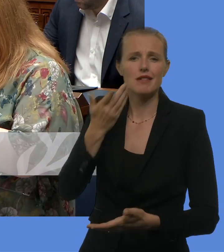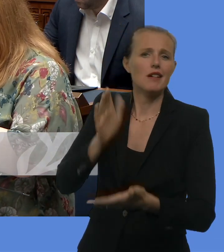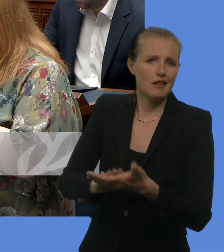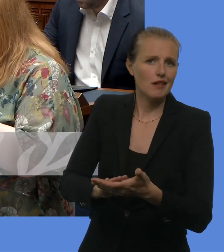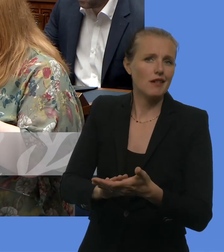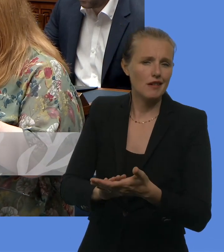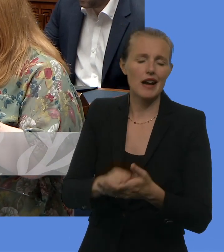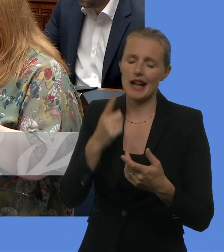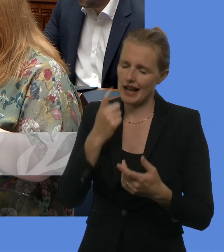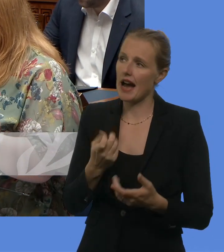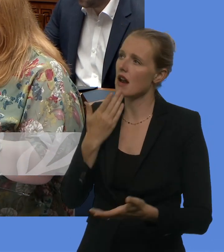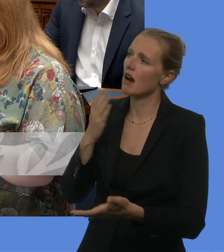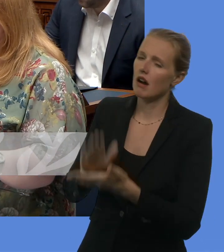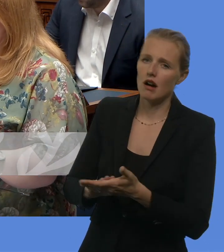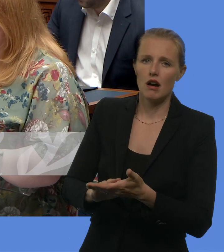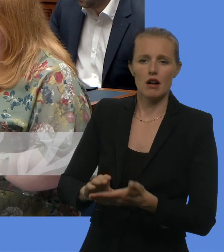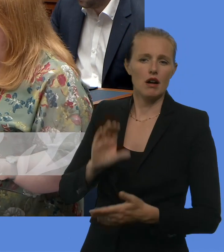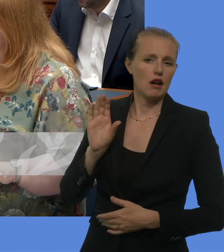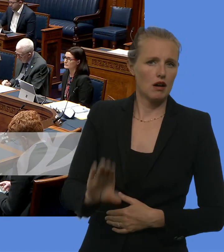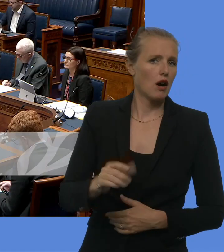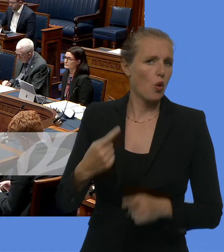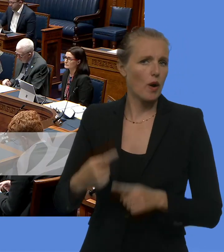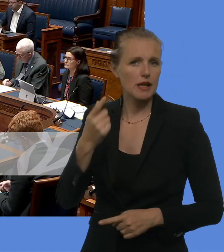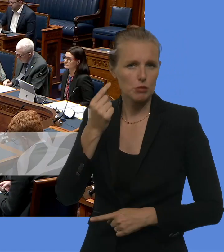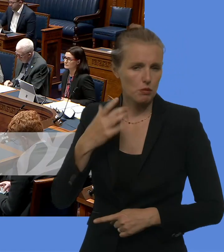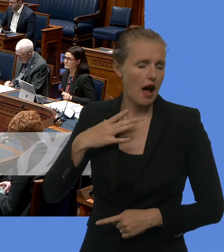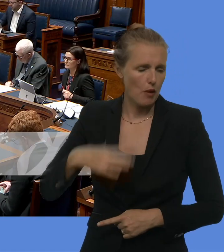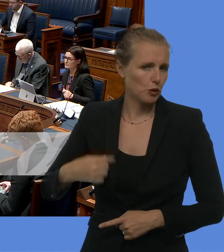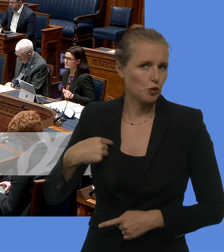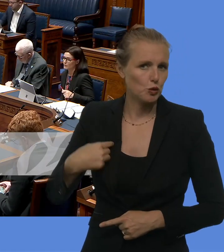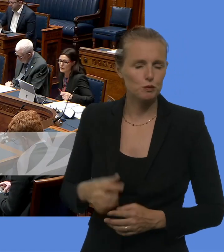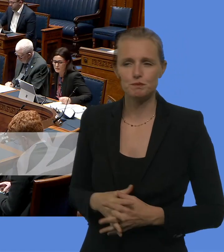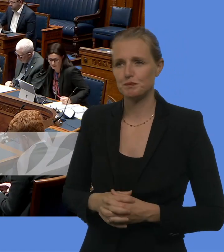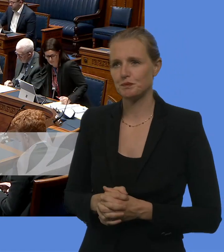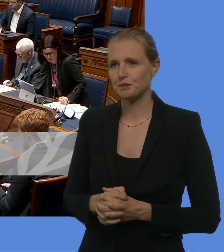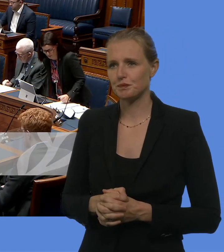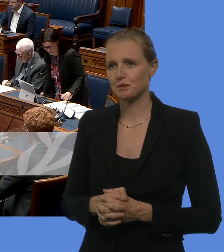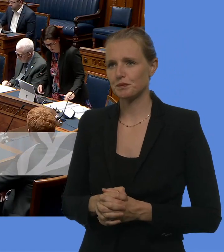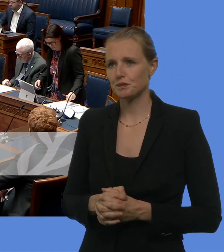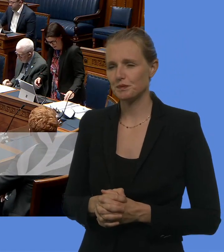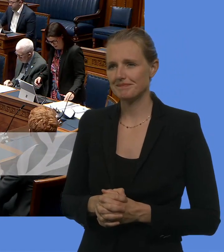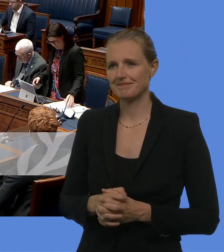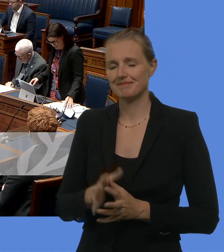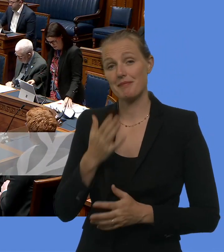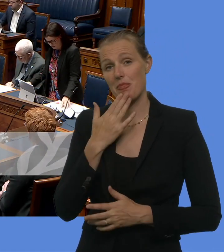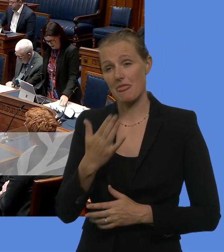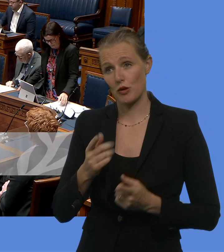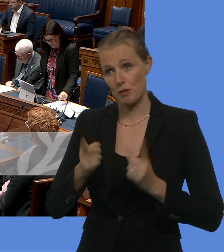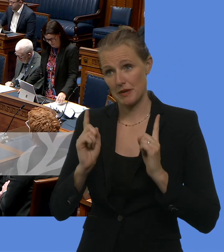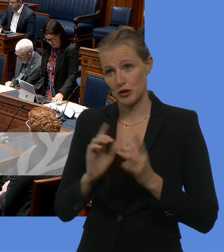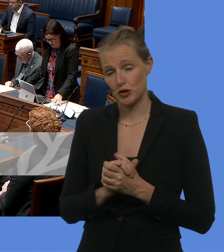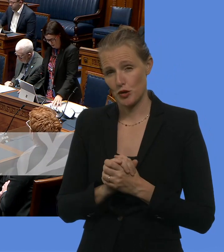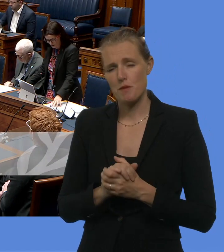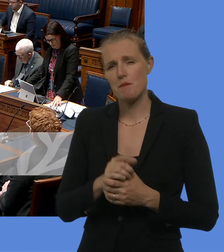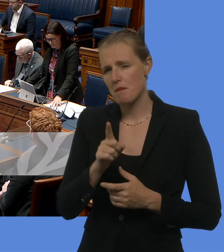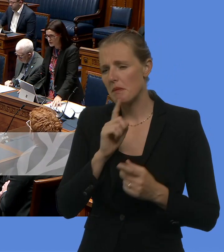redress should be allowed to access that as swiftly as possible also. Ms Bradshaw. Thank you, Mr Speaker, and thank you, Minister. I think